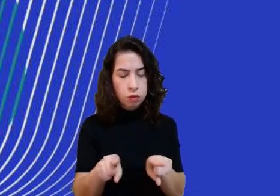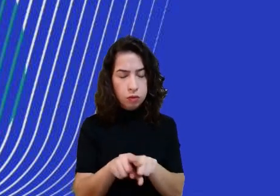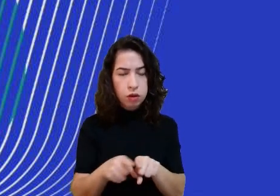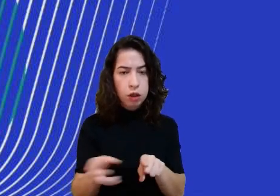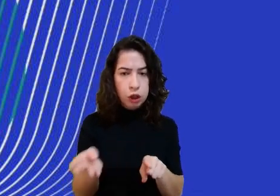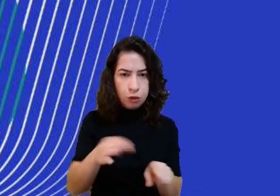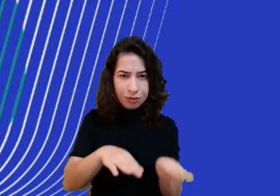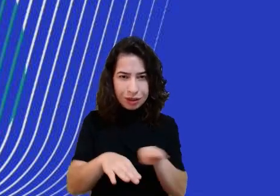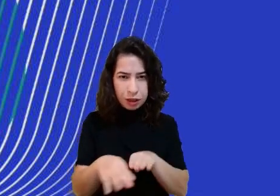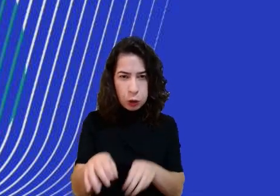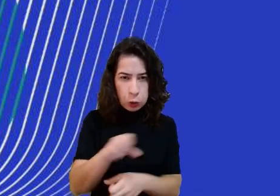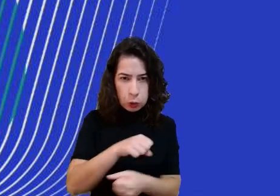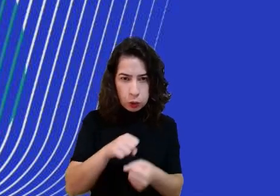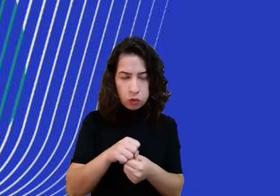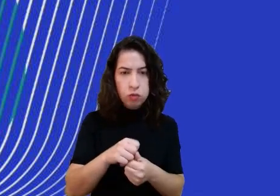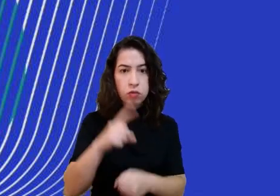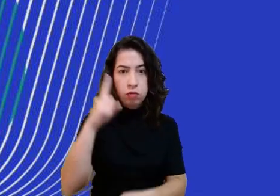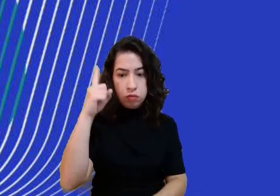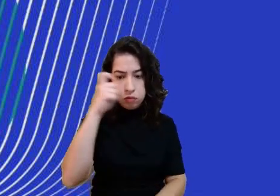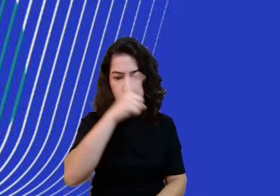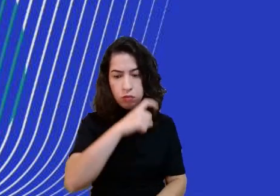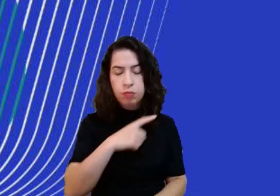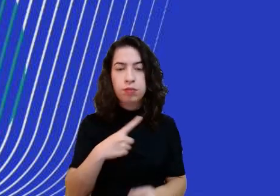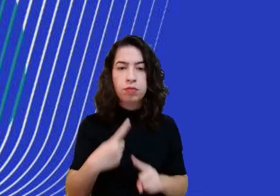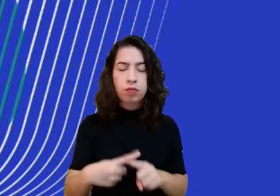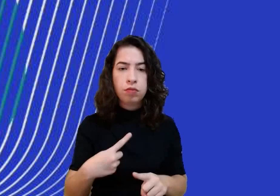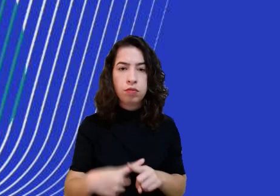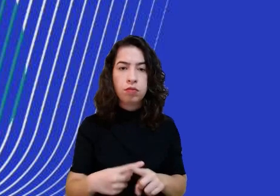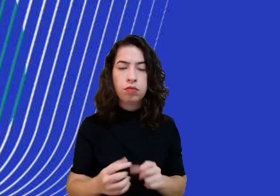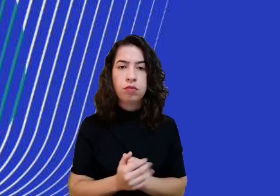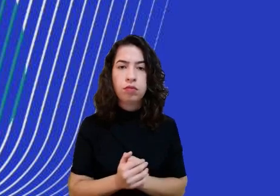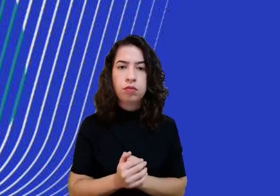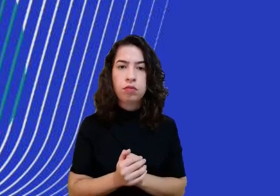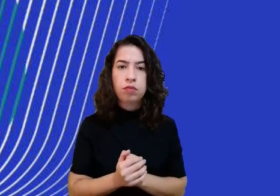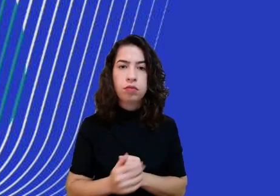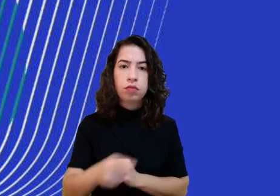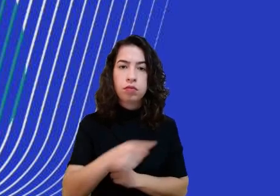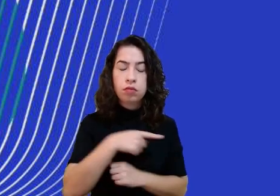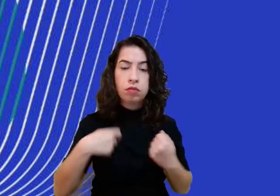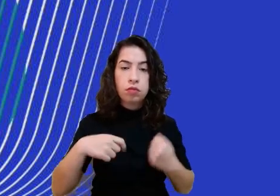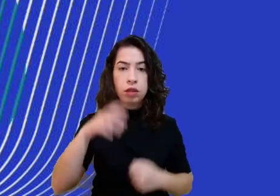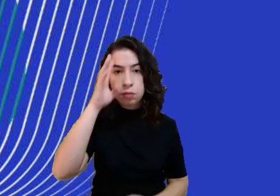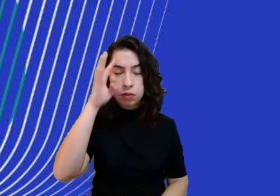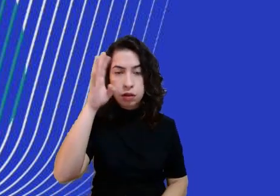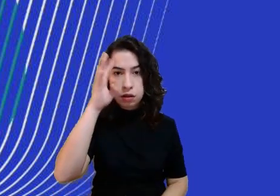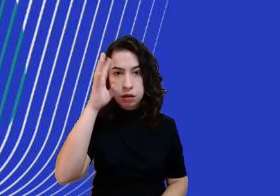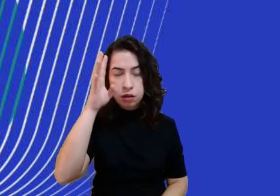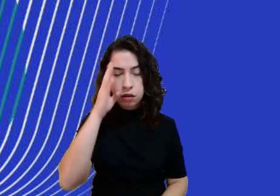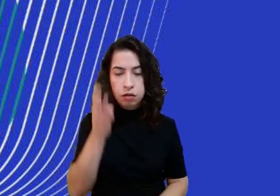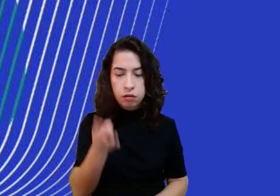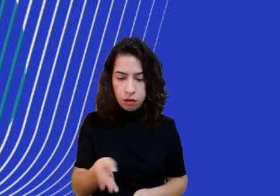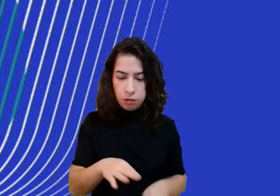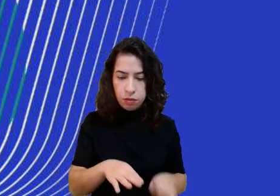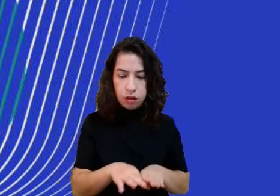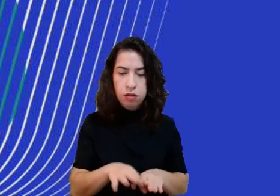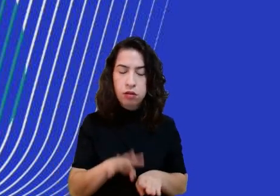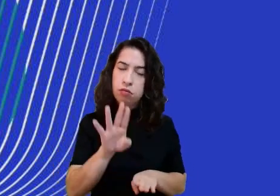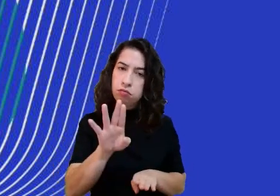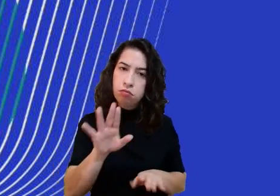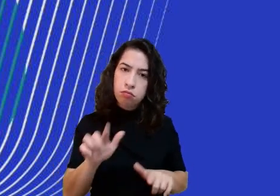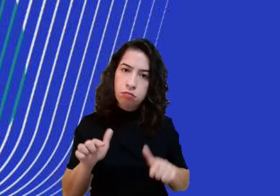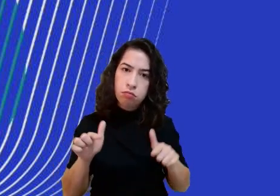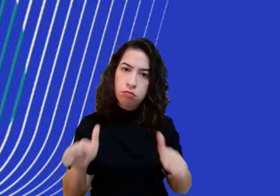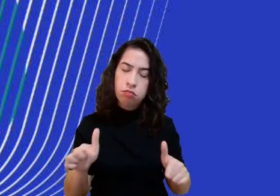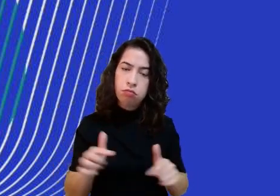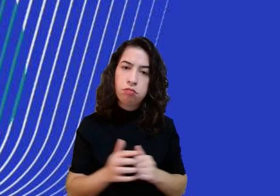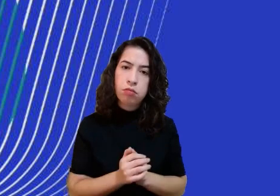Sustainable packaging is a complex thing, isn't it? Because maybe we need to rethink the way that we have packagings, but in practical terms,